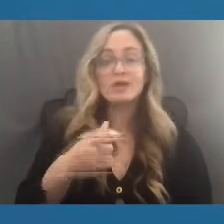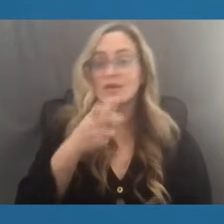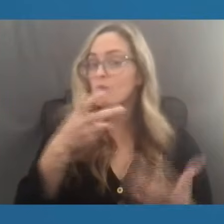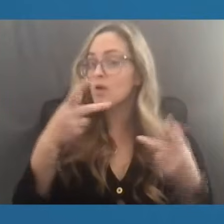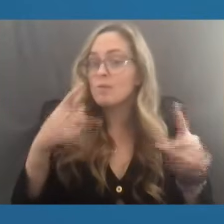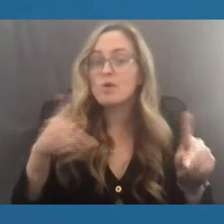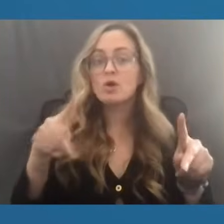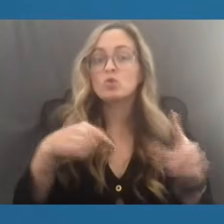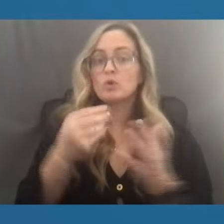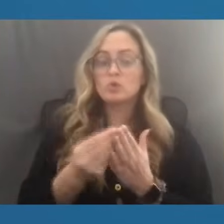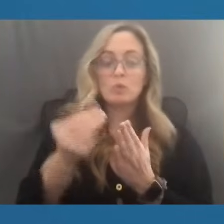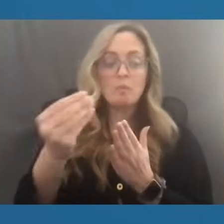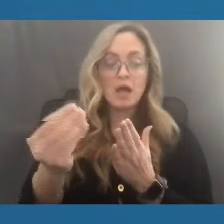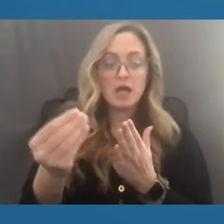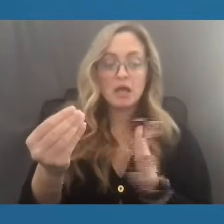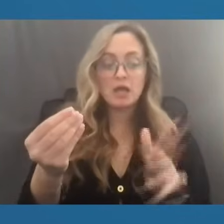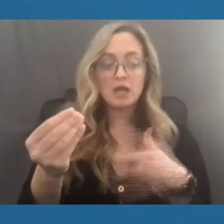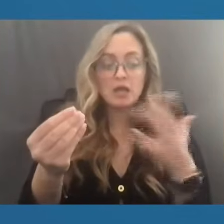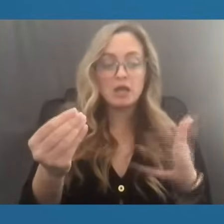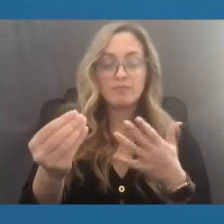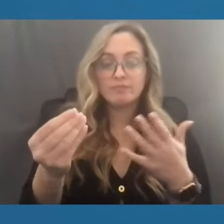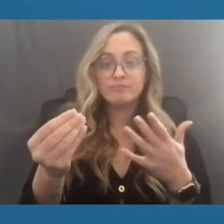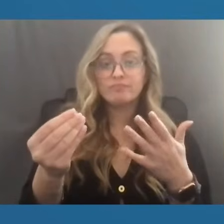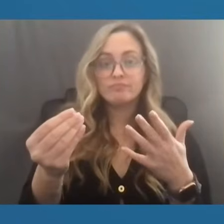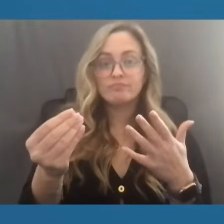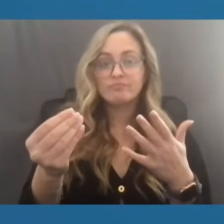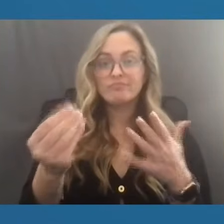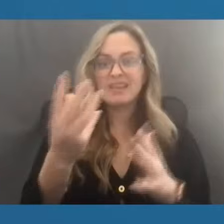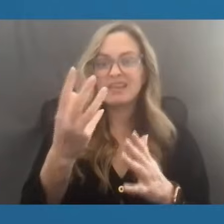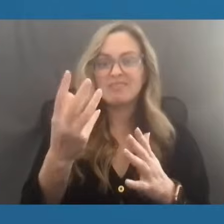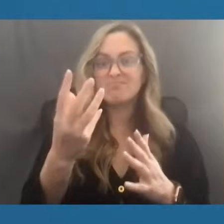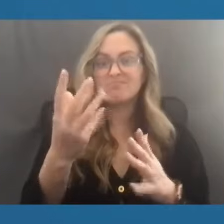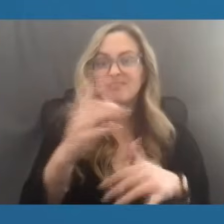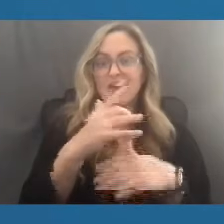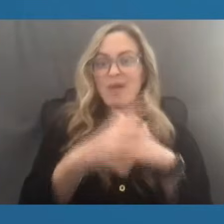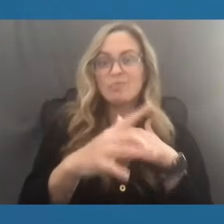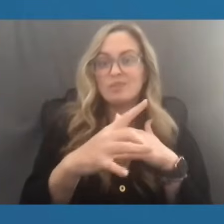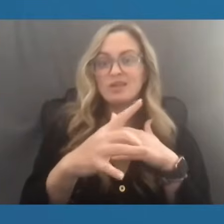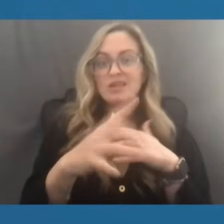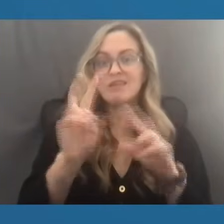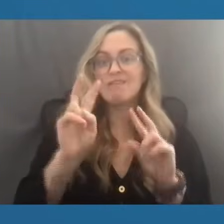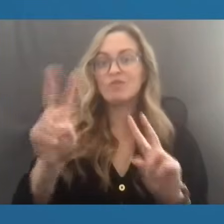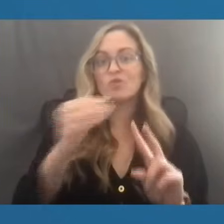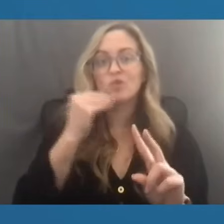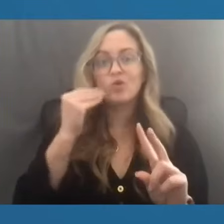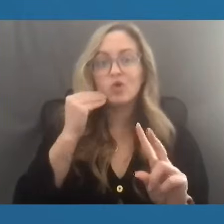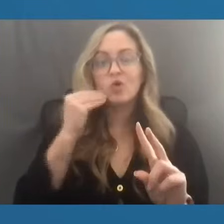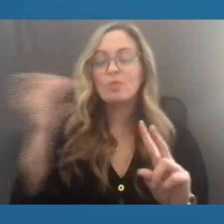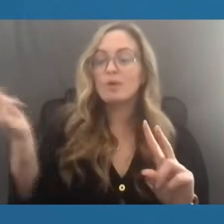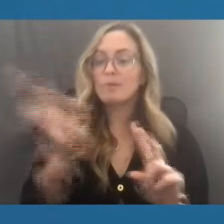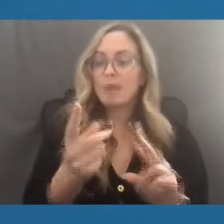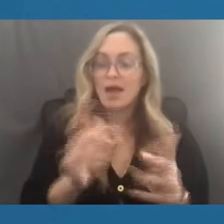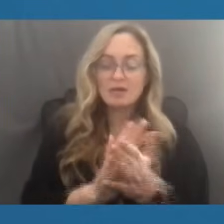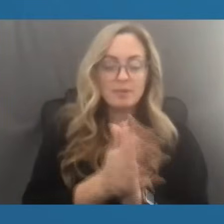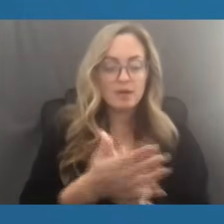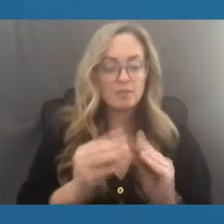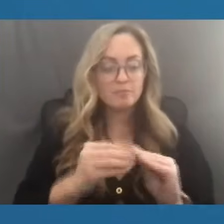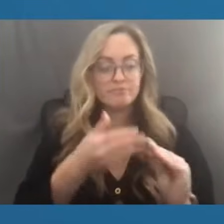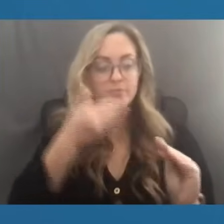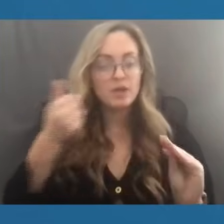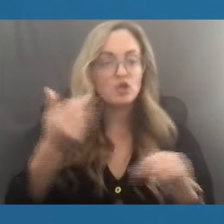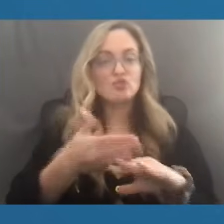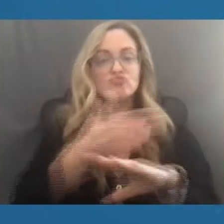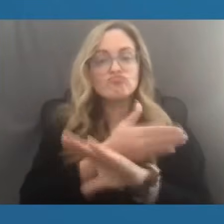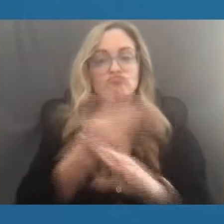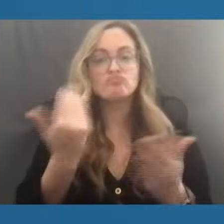us to buy an abandoned funeral home. That's Mom. And bring it back to life. And I remember going